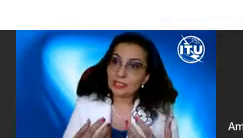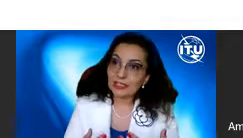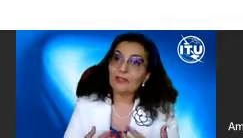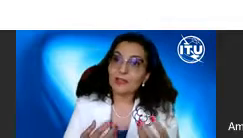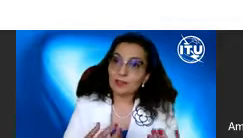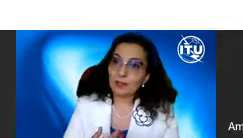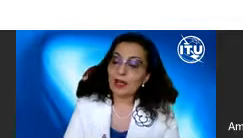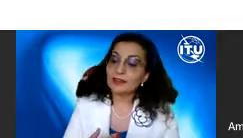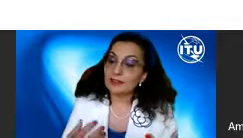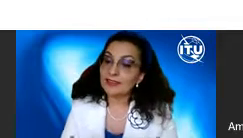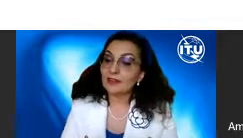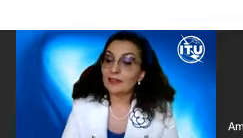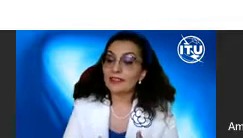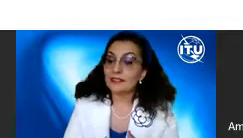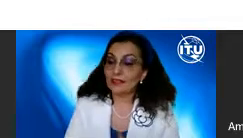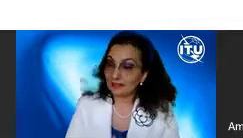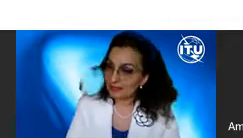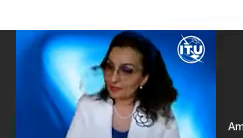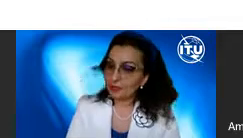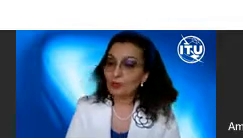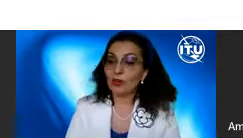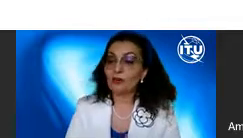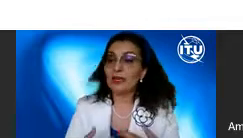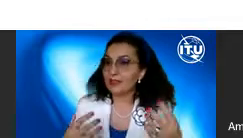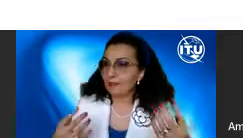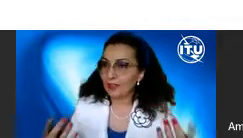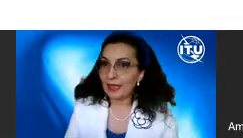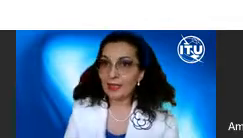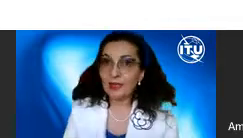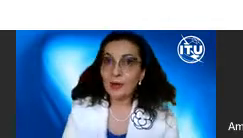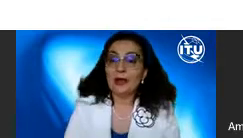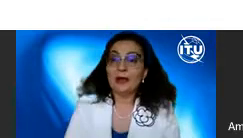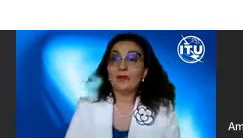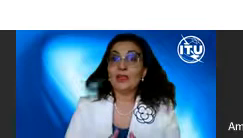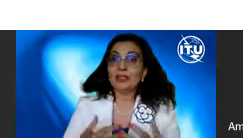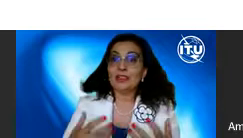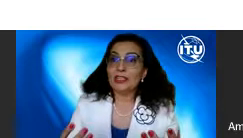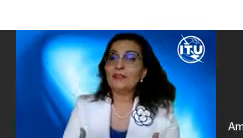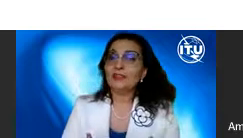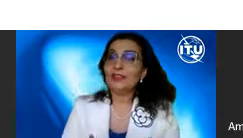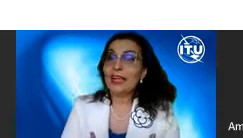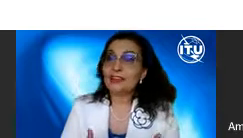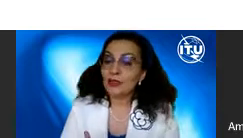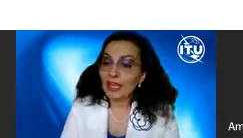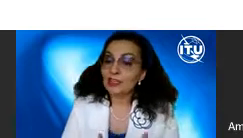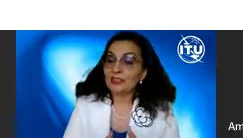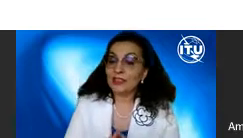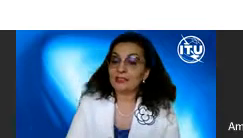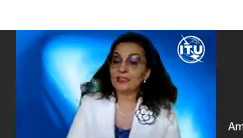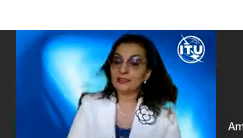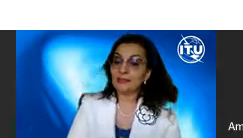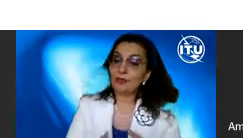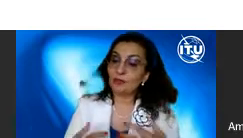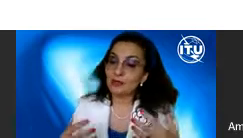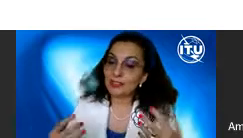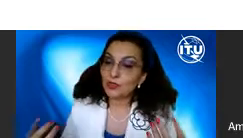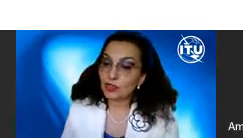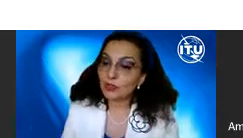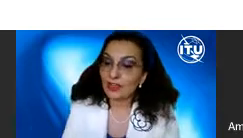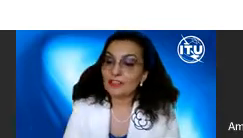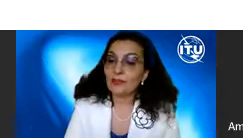they deliver products and services in accessible formats, if they deliver education in